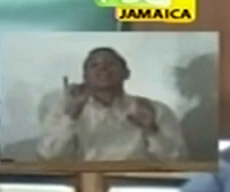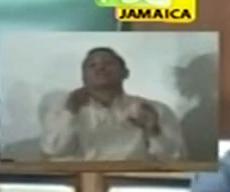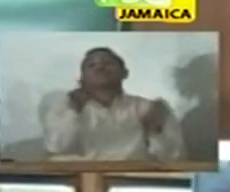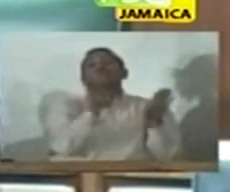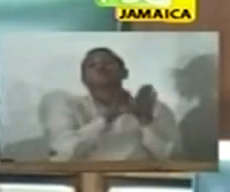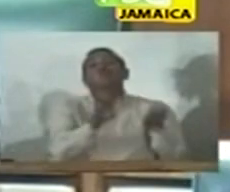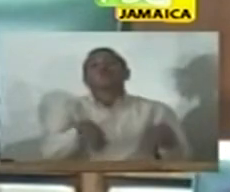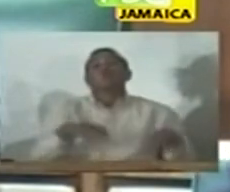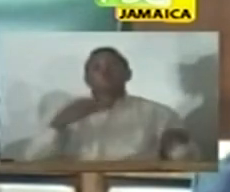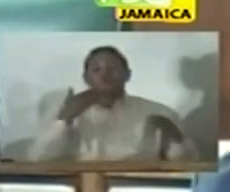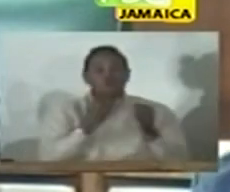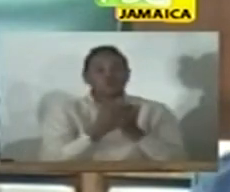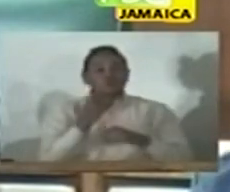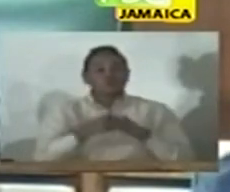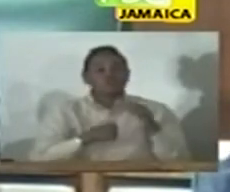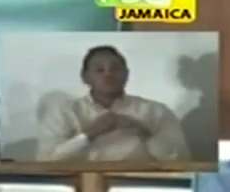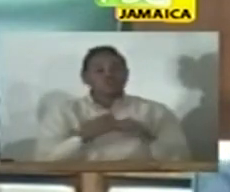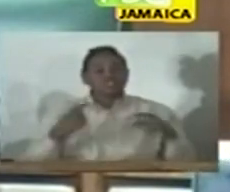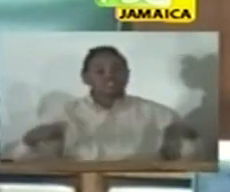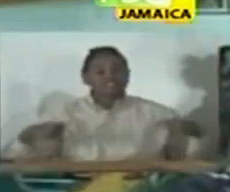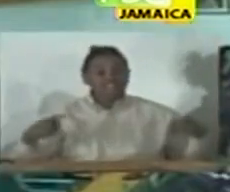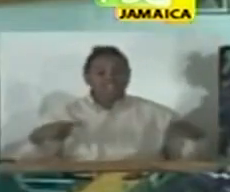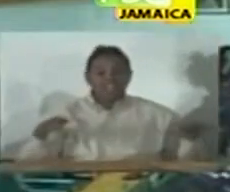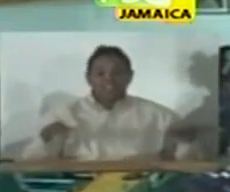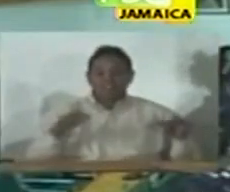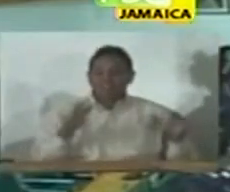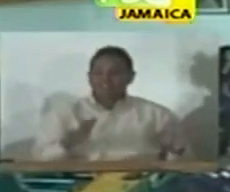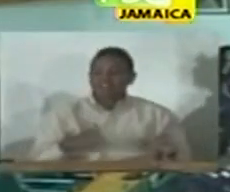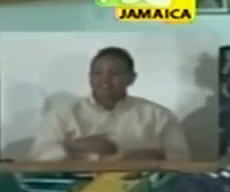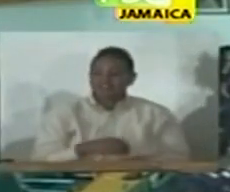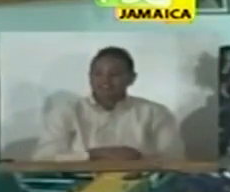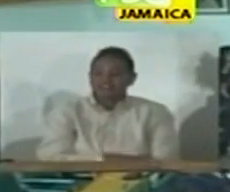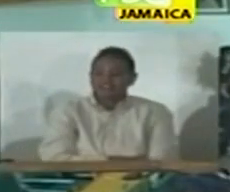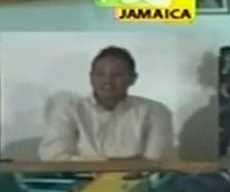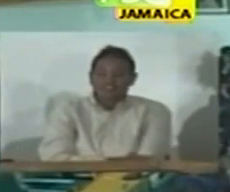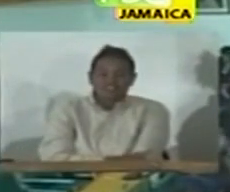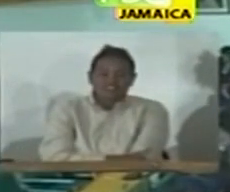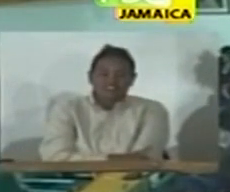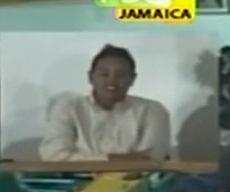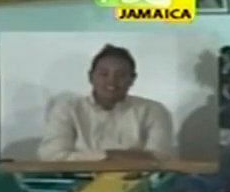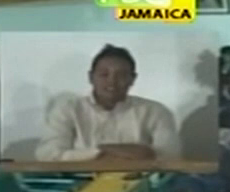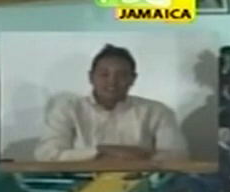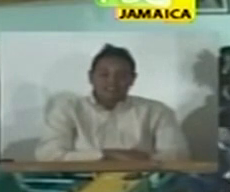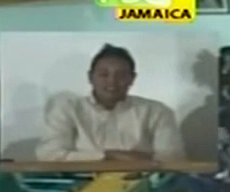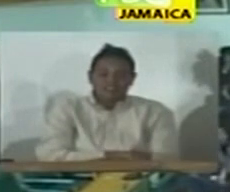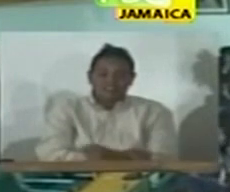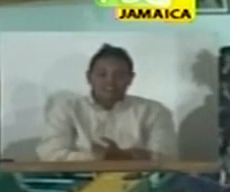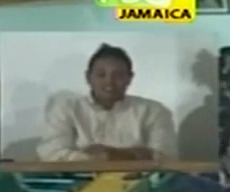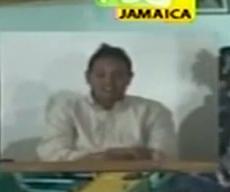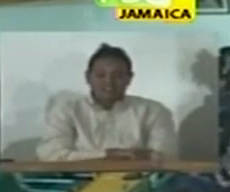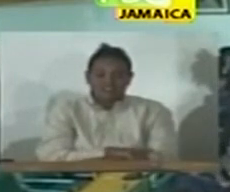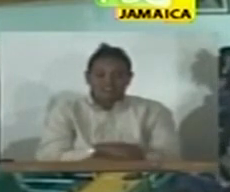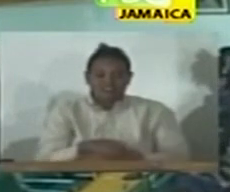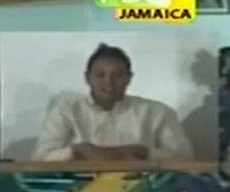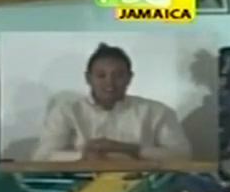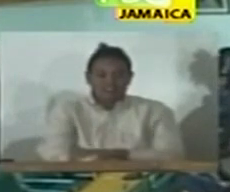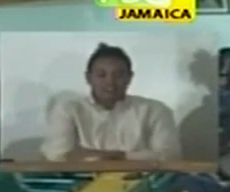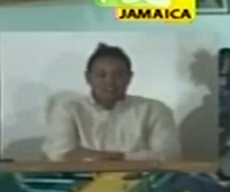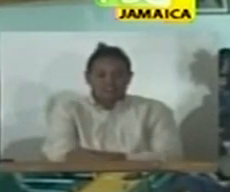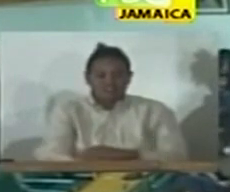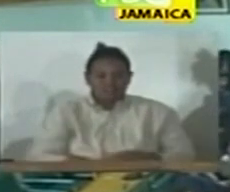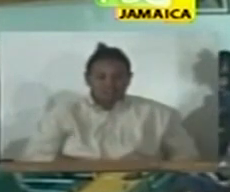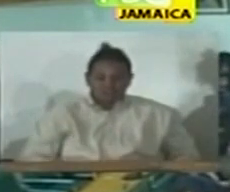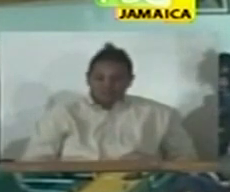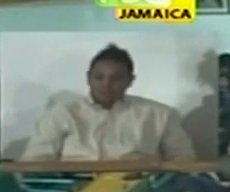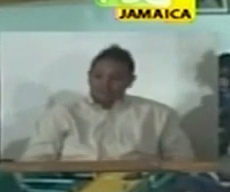You is who the contractor general says shouldn't sit on a government board, much less of a deputy president of the Senate. That's what the contractor general said about The general shut you